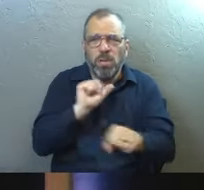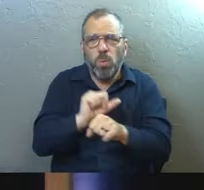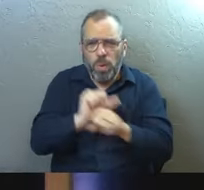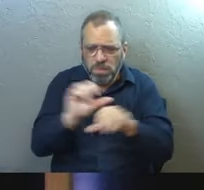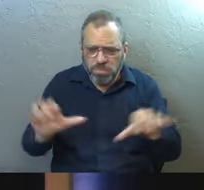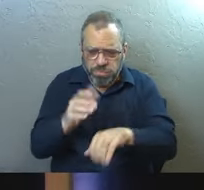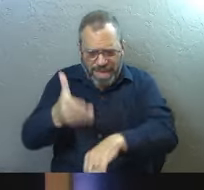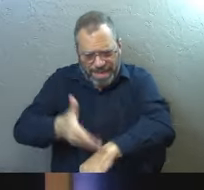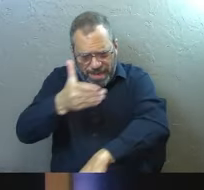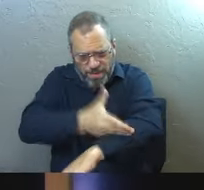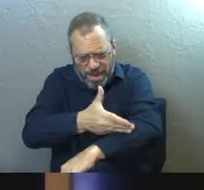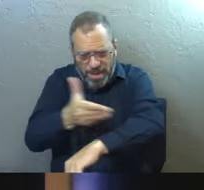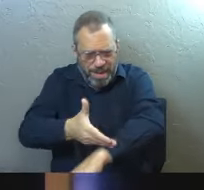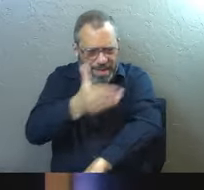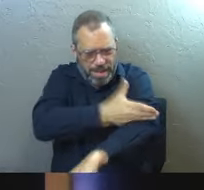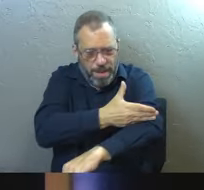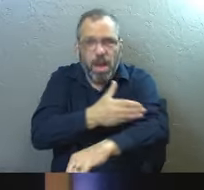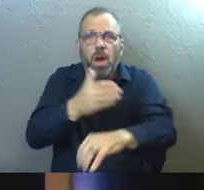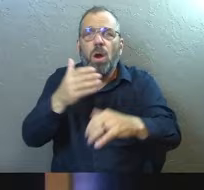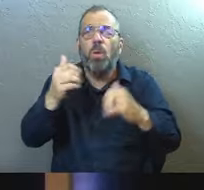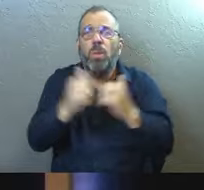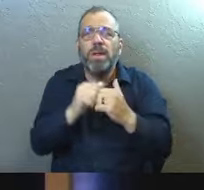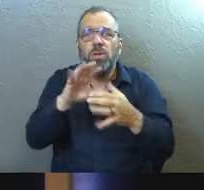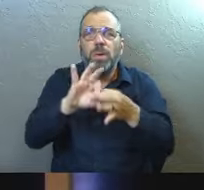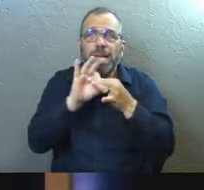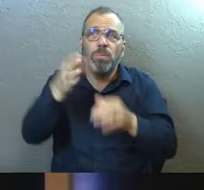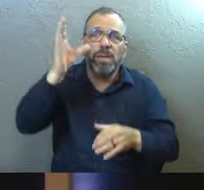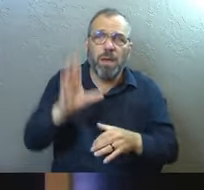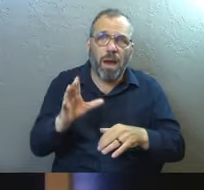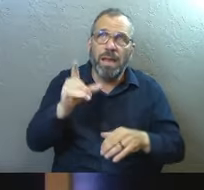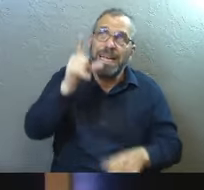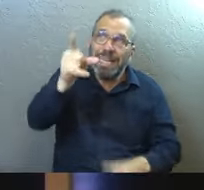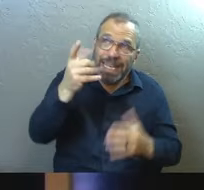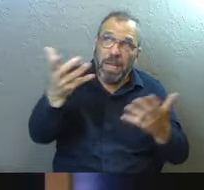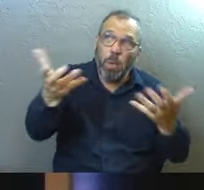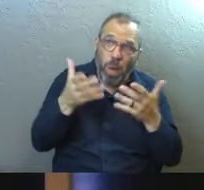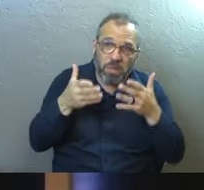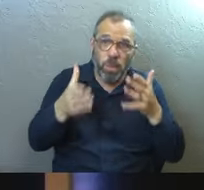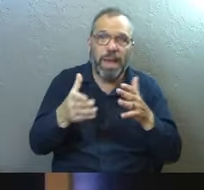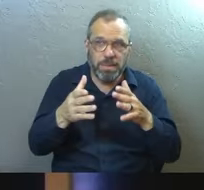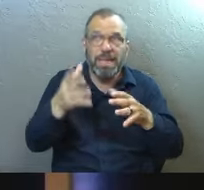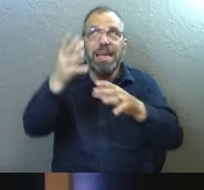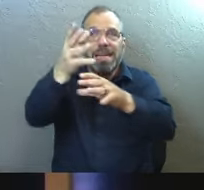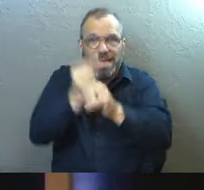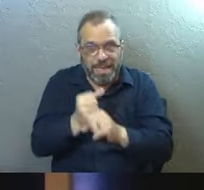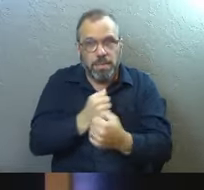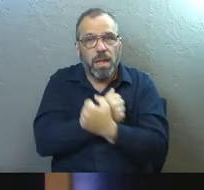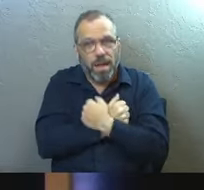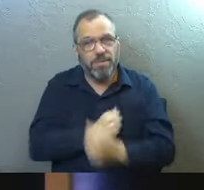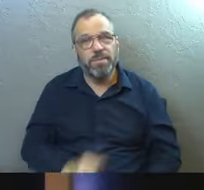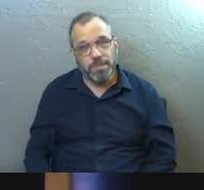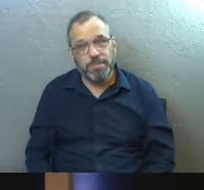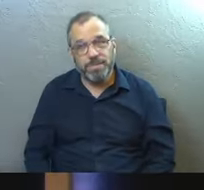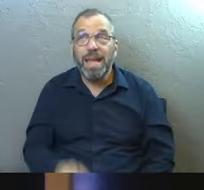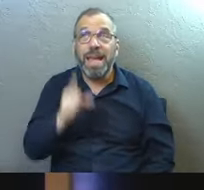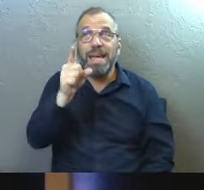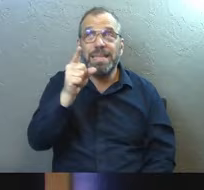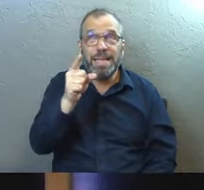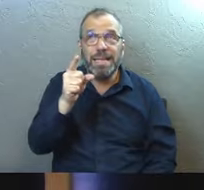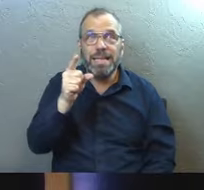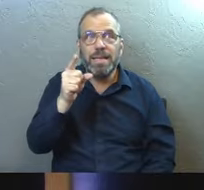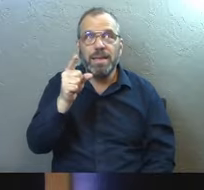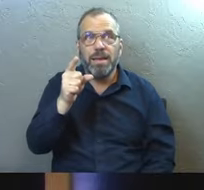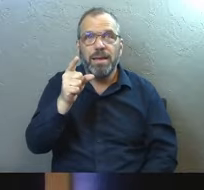at when it comes to relationship with God, because he has ways he receives love. And he has ways